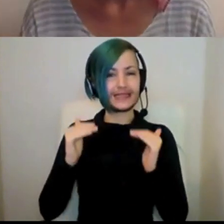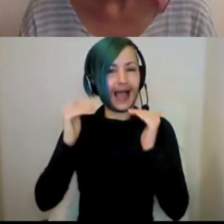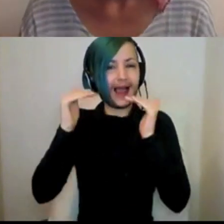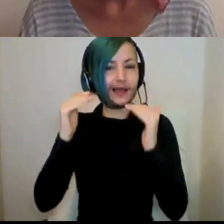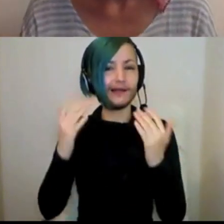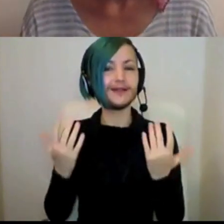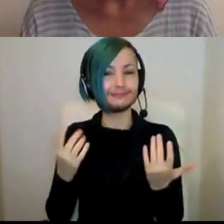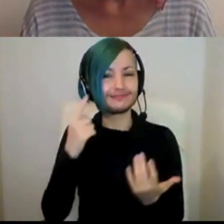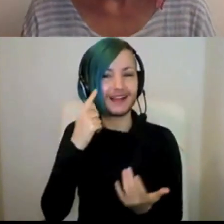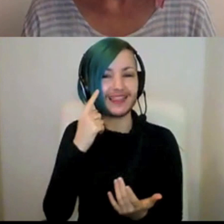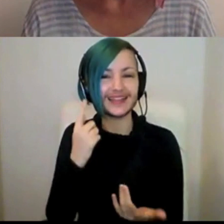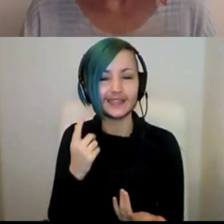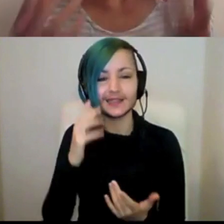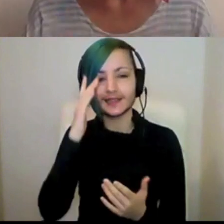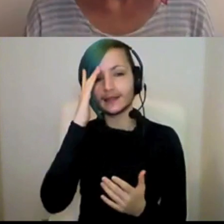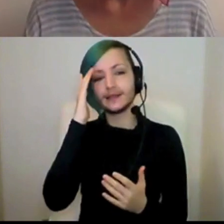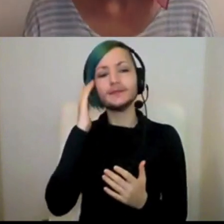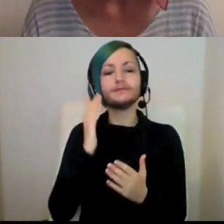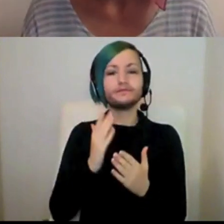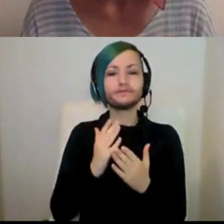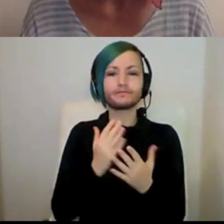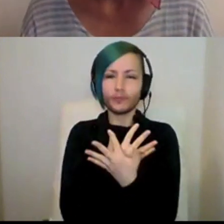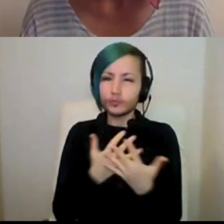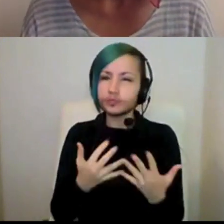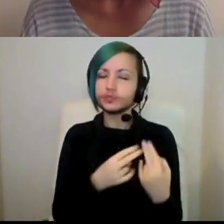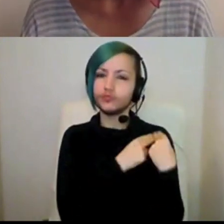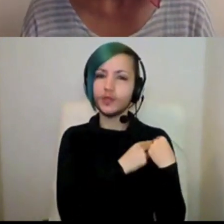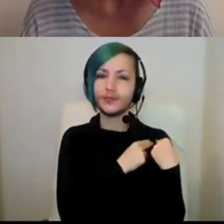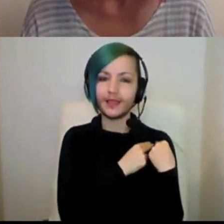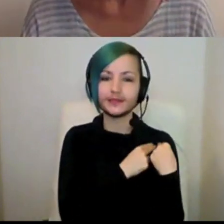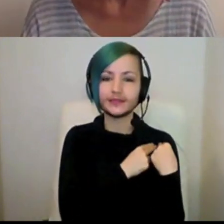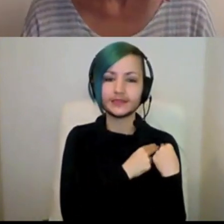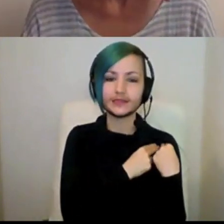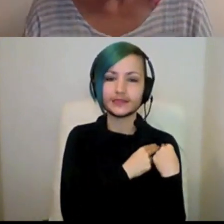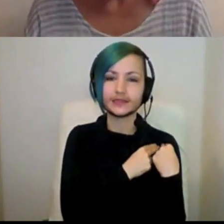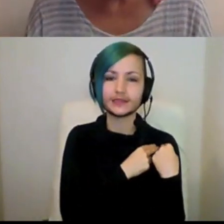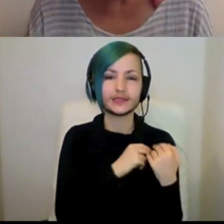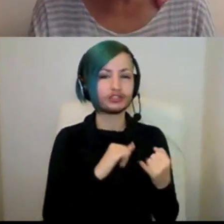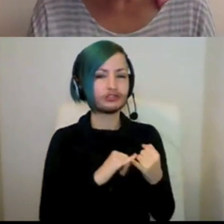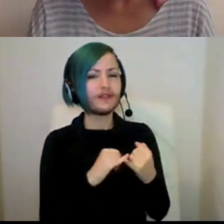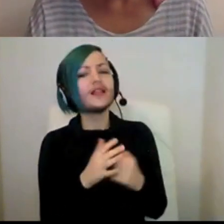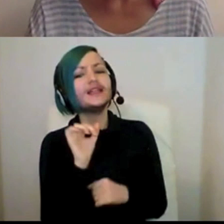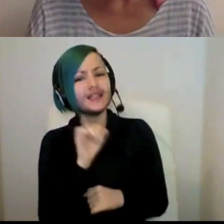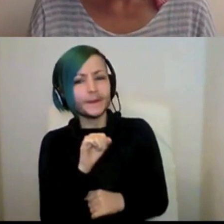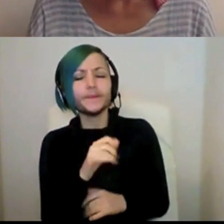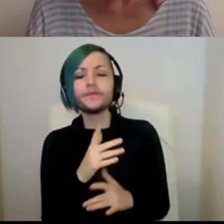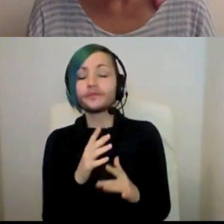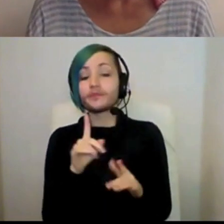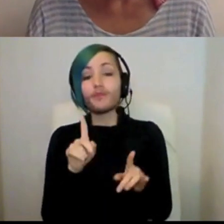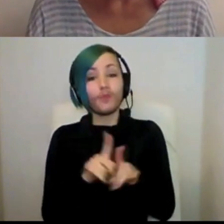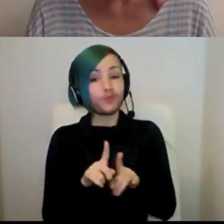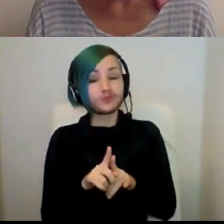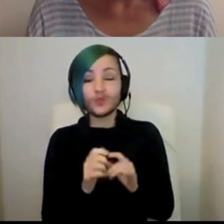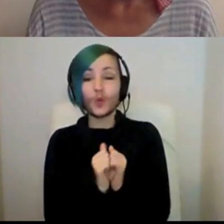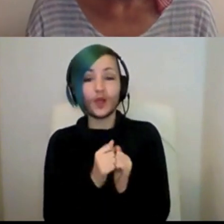very, you know, a very high level of responsibility. It's worth saying that though also applies